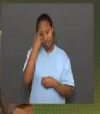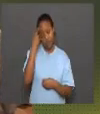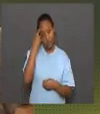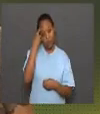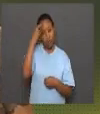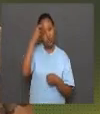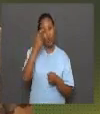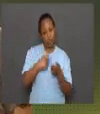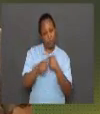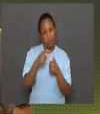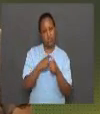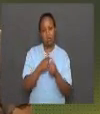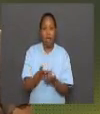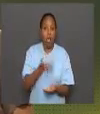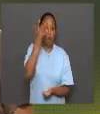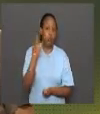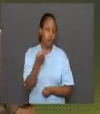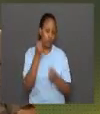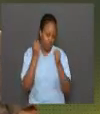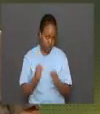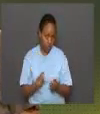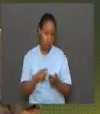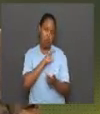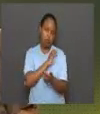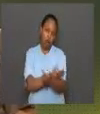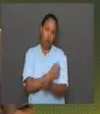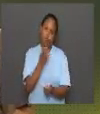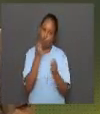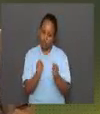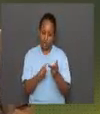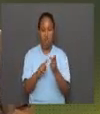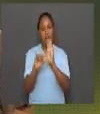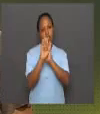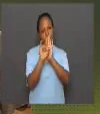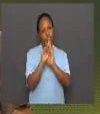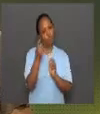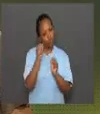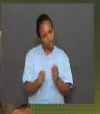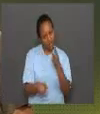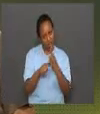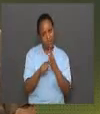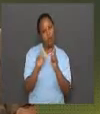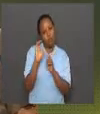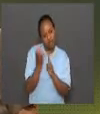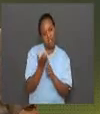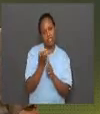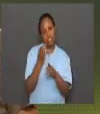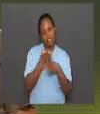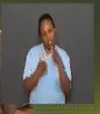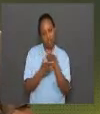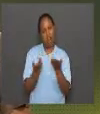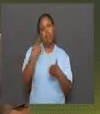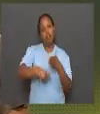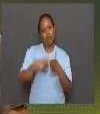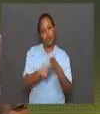include resources, power, identity, status,